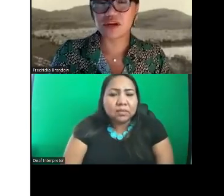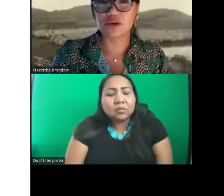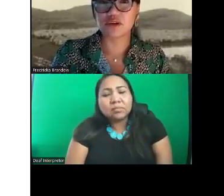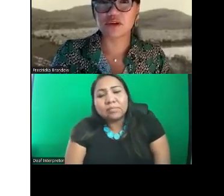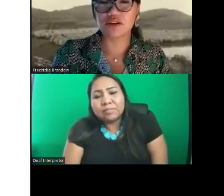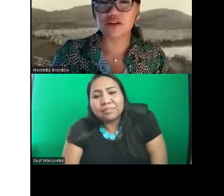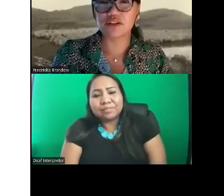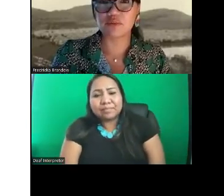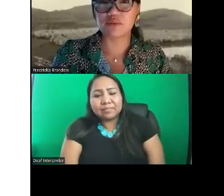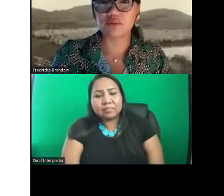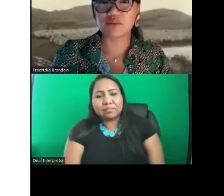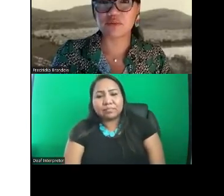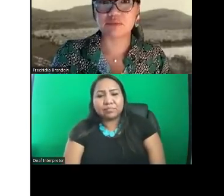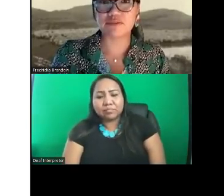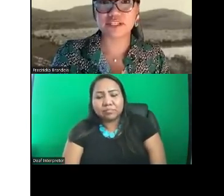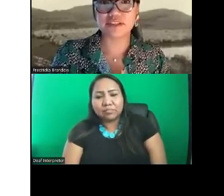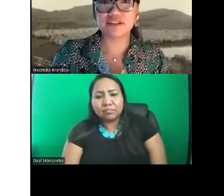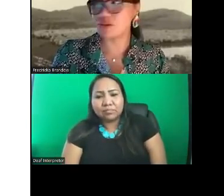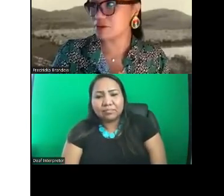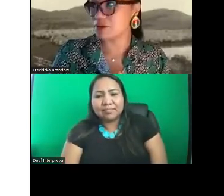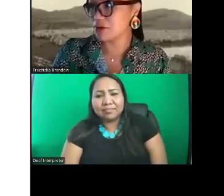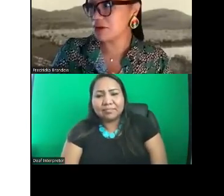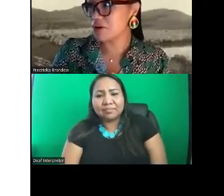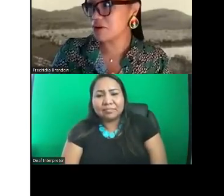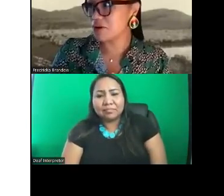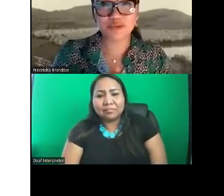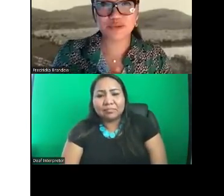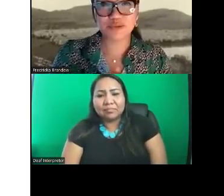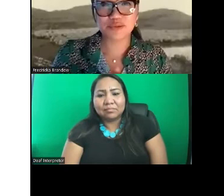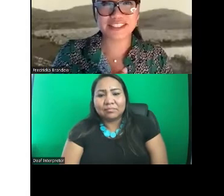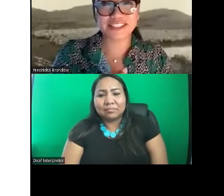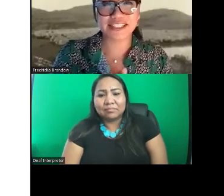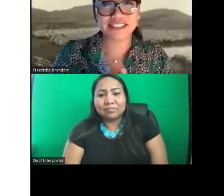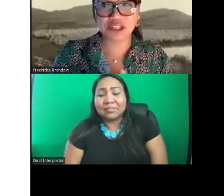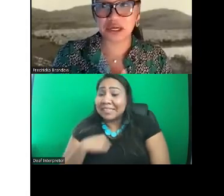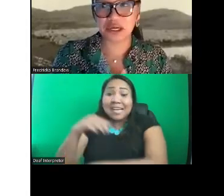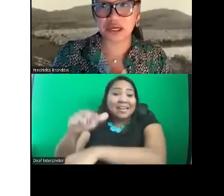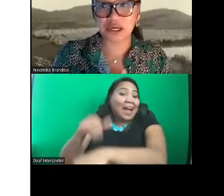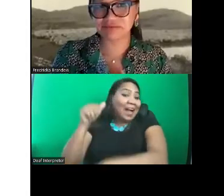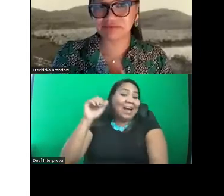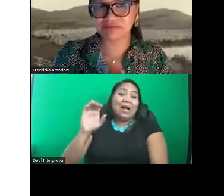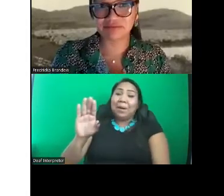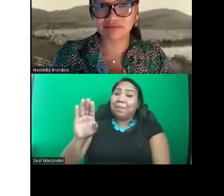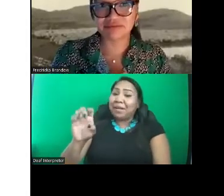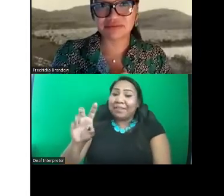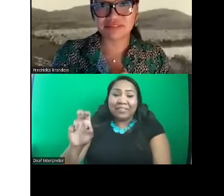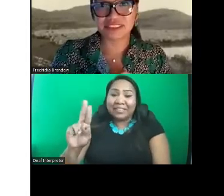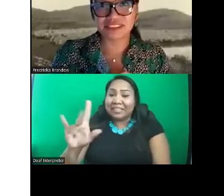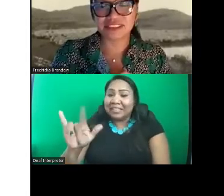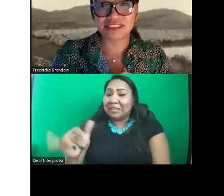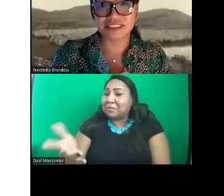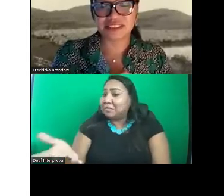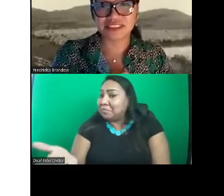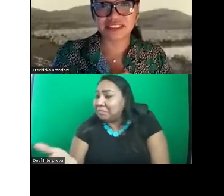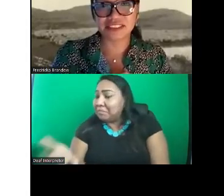I'm going to call out Beverly. Beverly? Okay, who was that? Sorry.